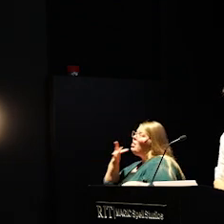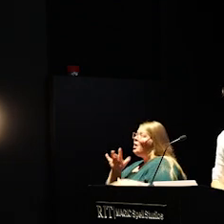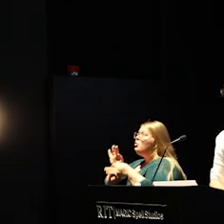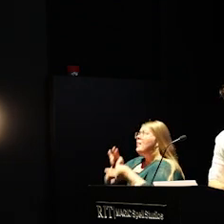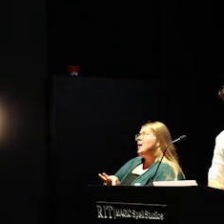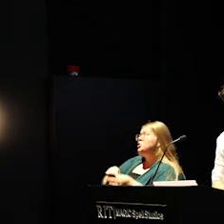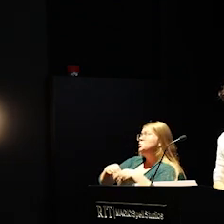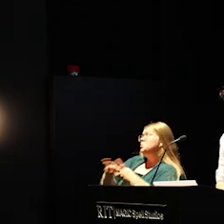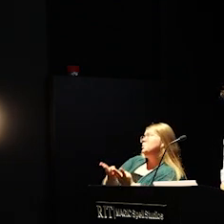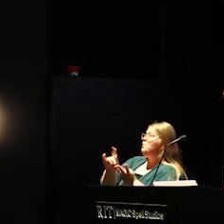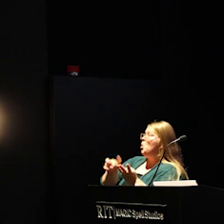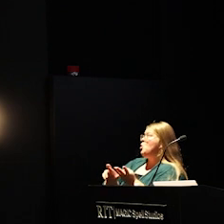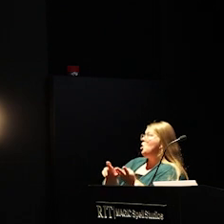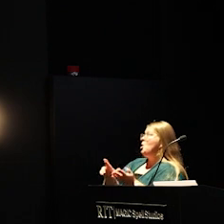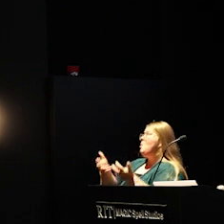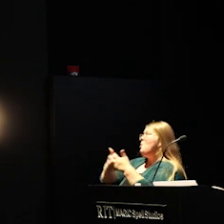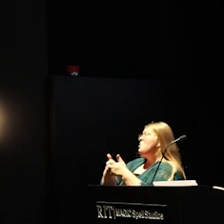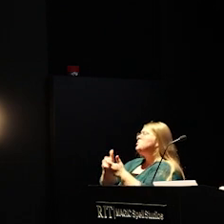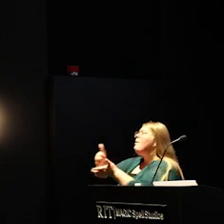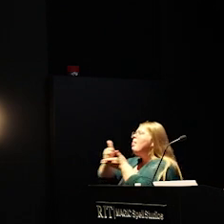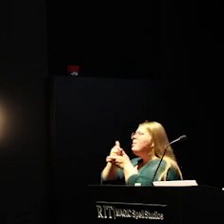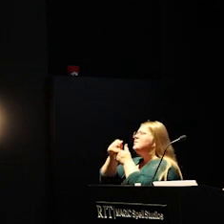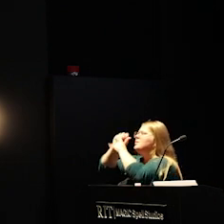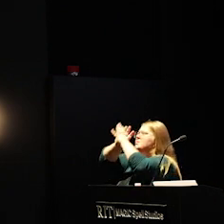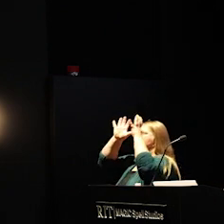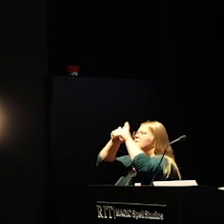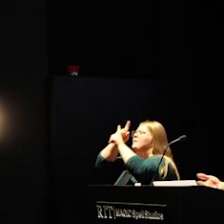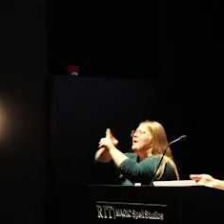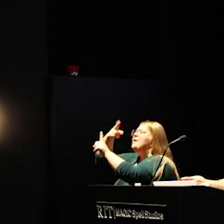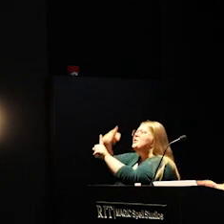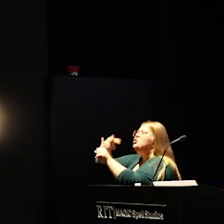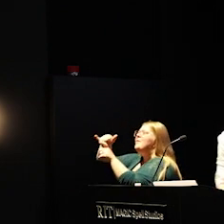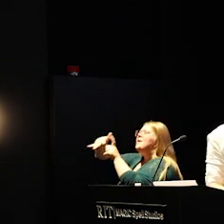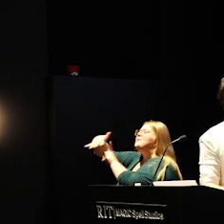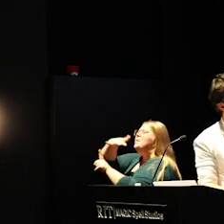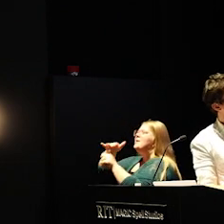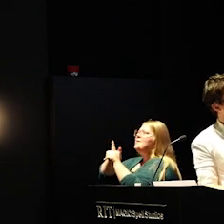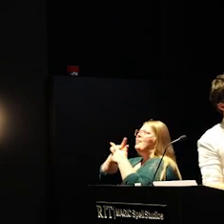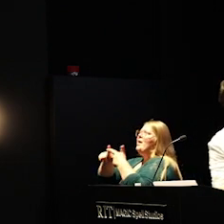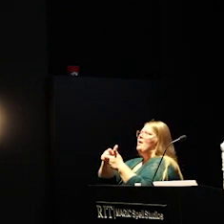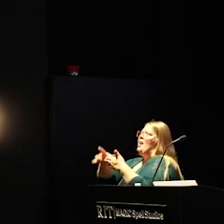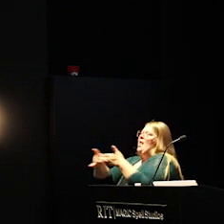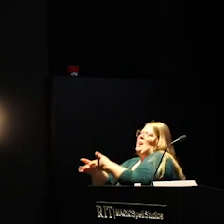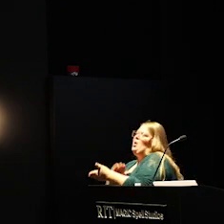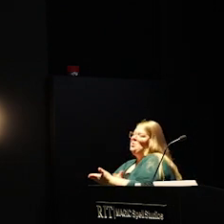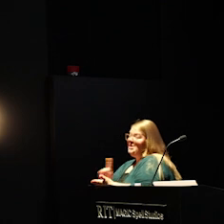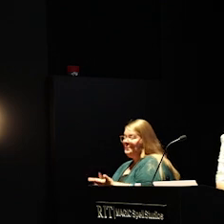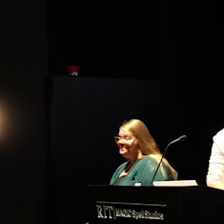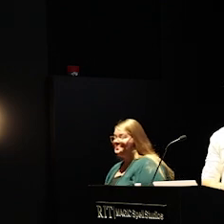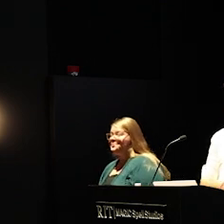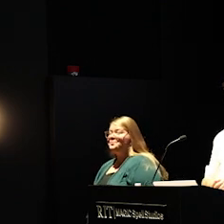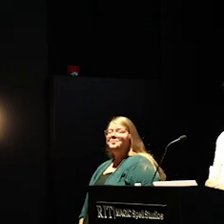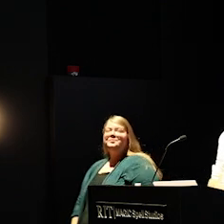some of the imagery, there's like a booth design there. and that's just some that's like the current